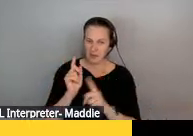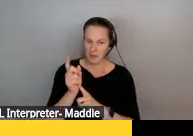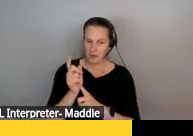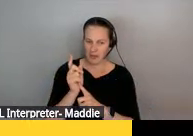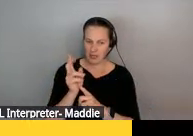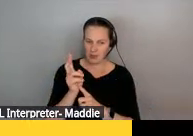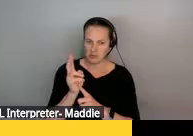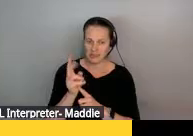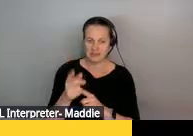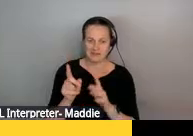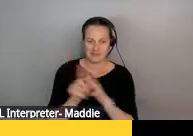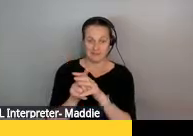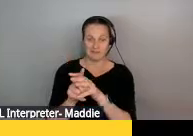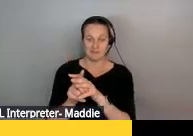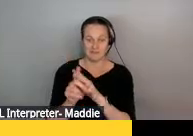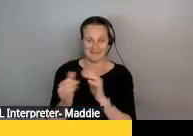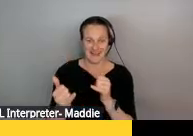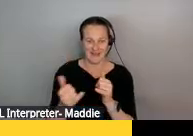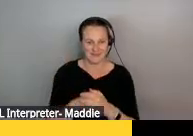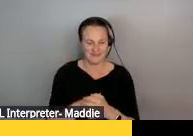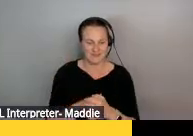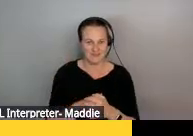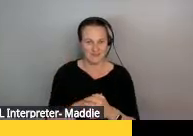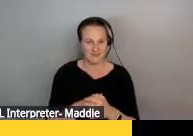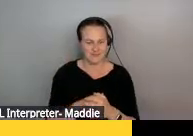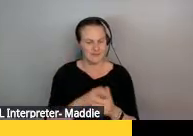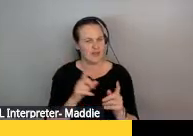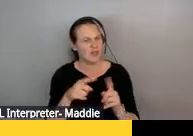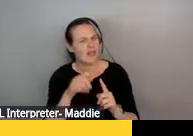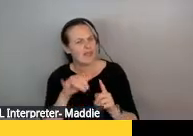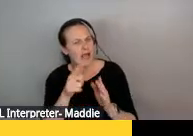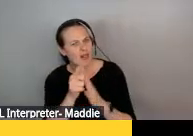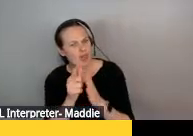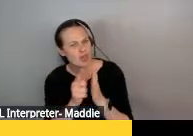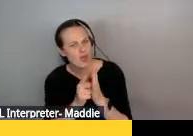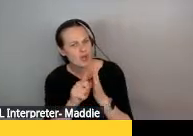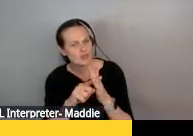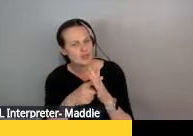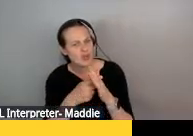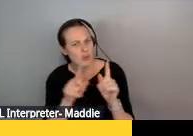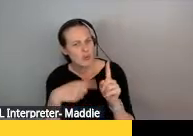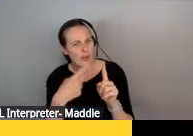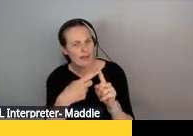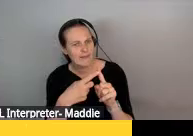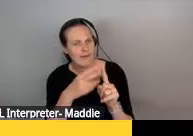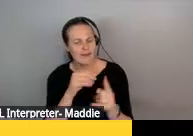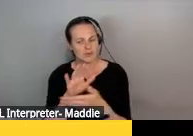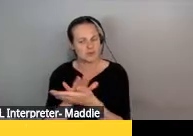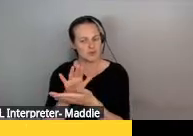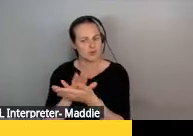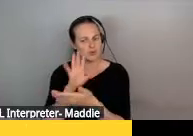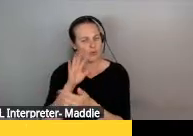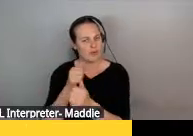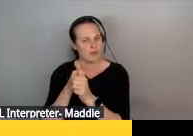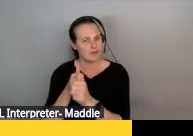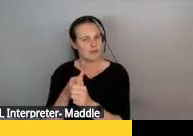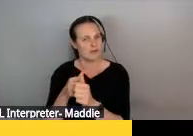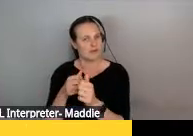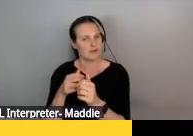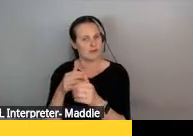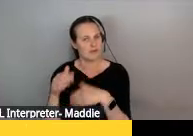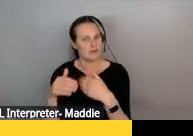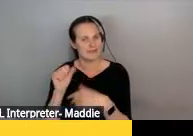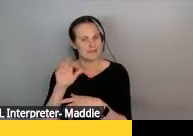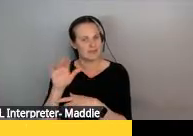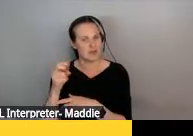just got one. When did you say this new law takes effect, and how long do schools have to comply? Sarah, can you go over the timelines